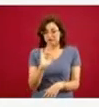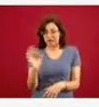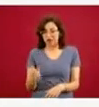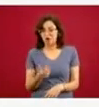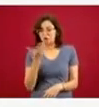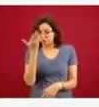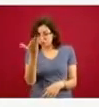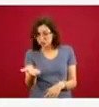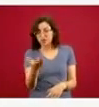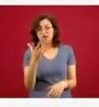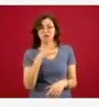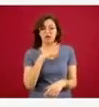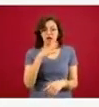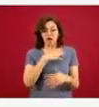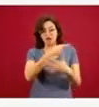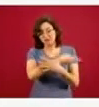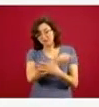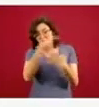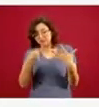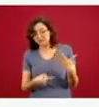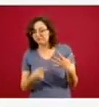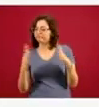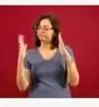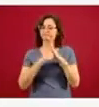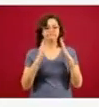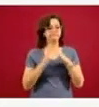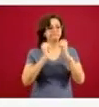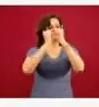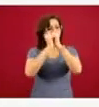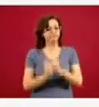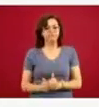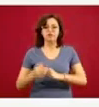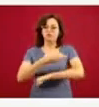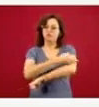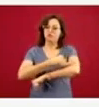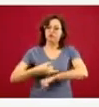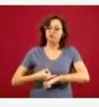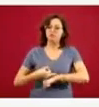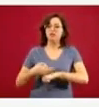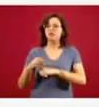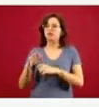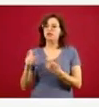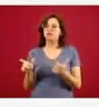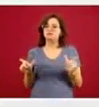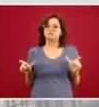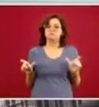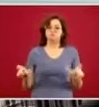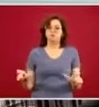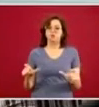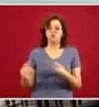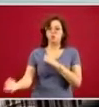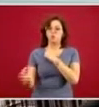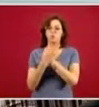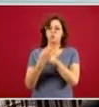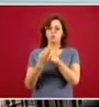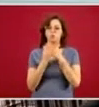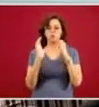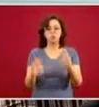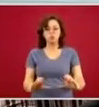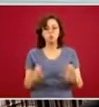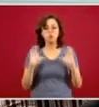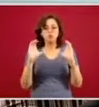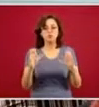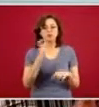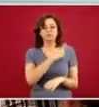remind everyone that if you are someone who checks one or two of these conditions, you should